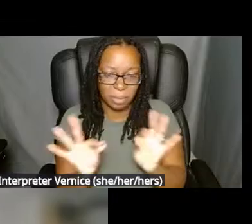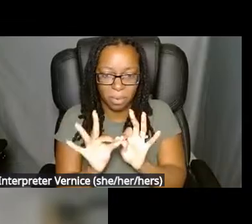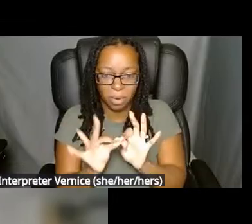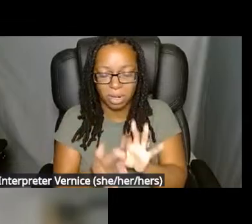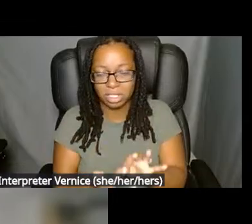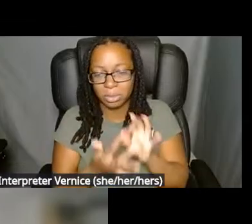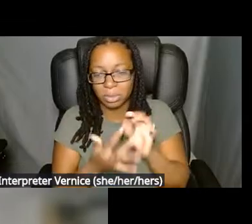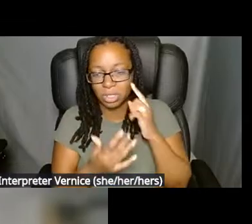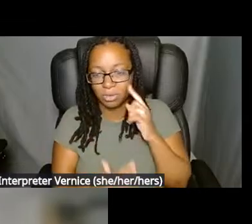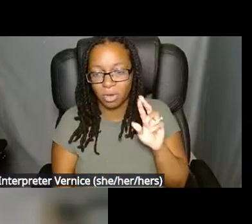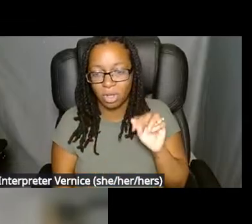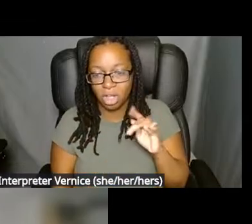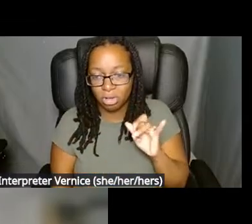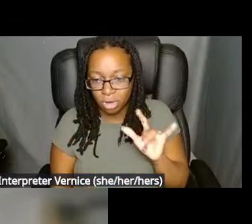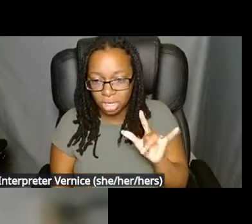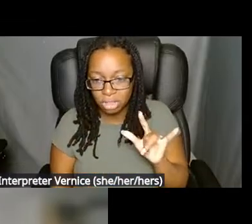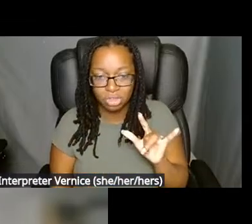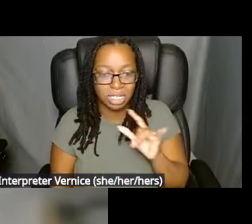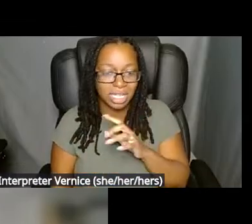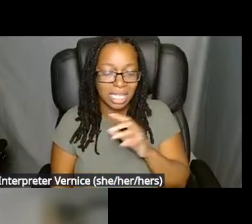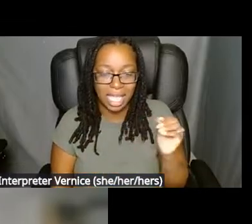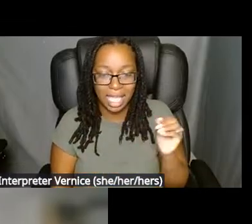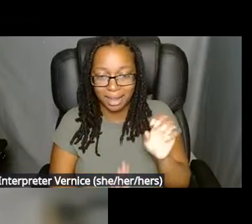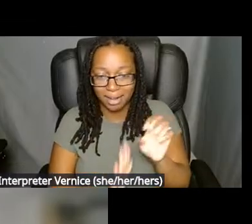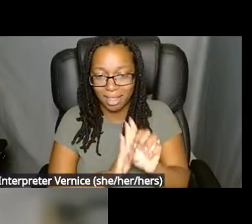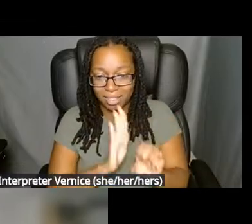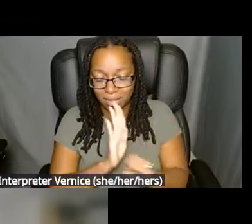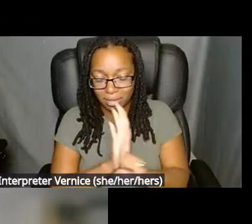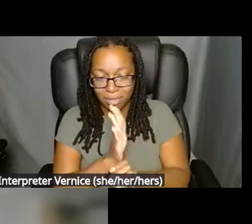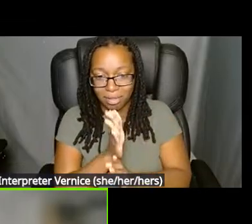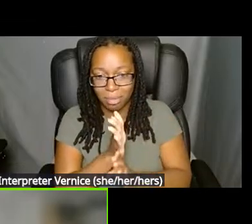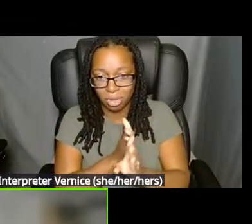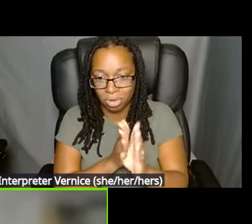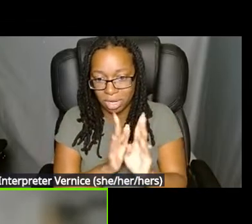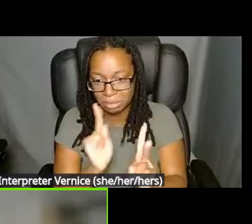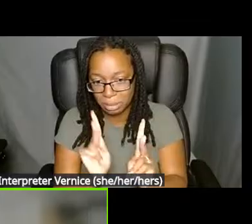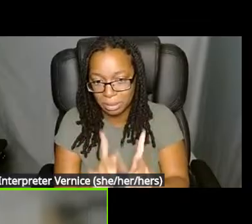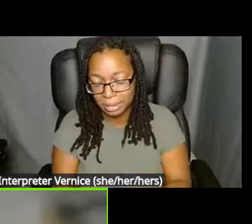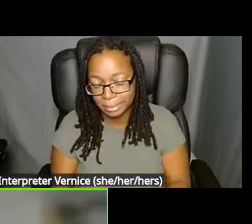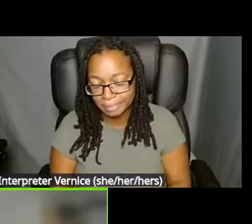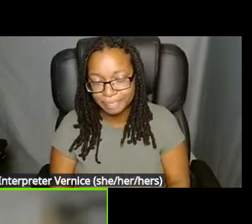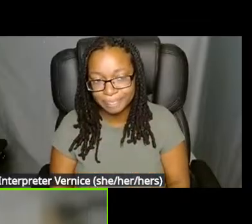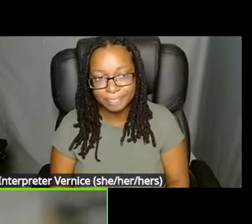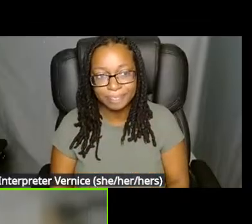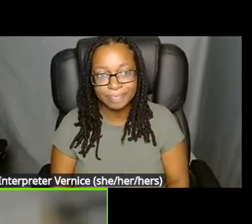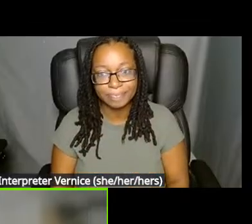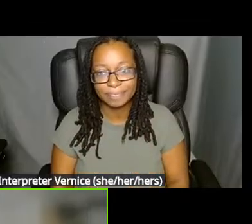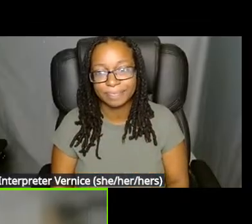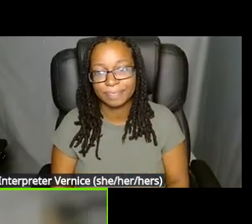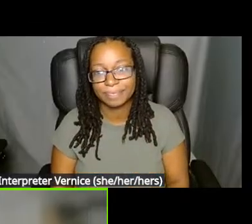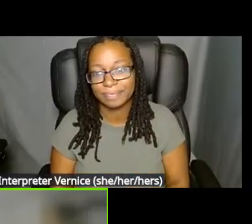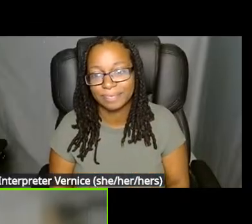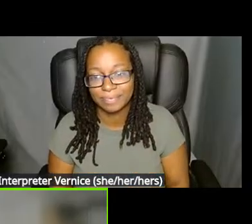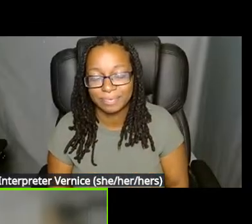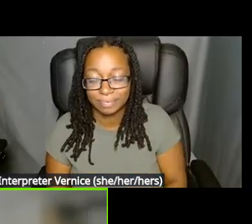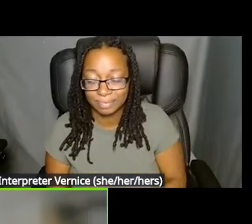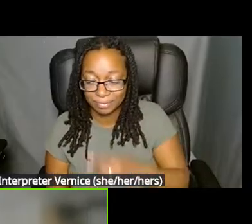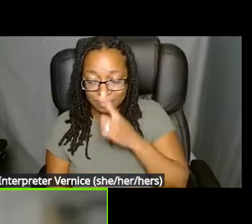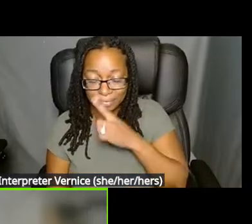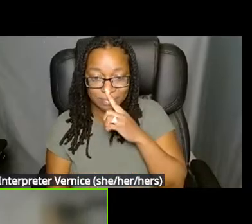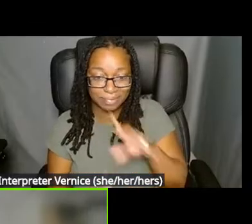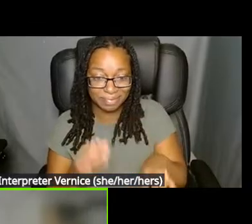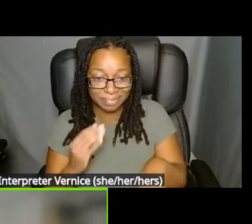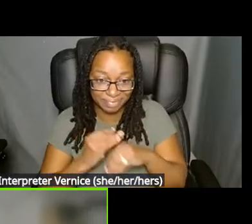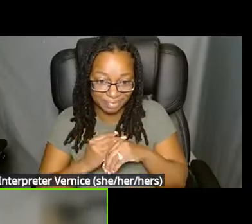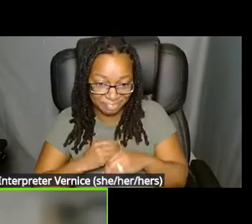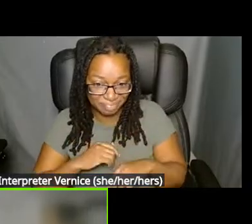and ethnically marginalized individuals. I Yeah. mean, if I just might add, Yeah. both examples that you just